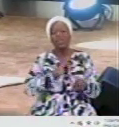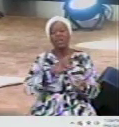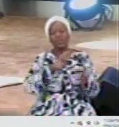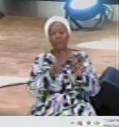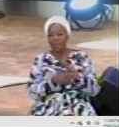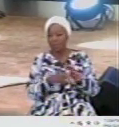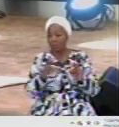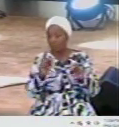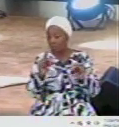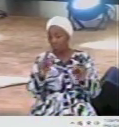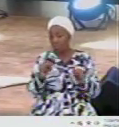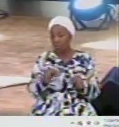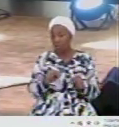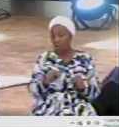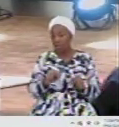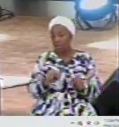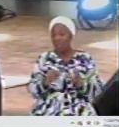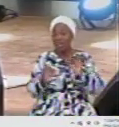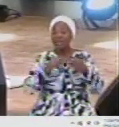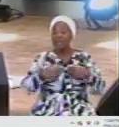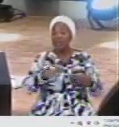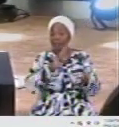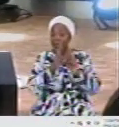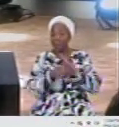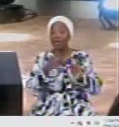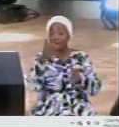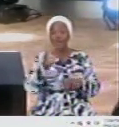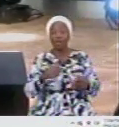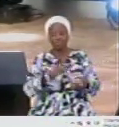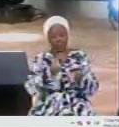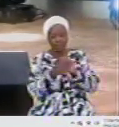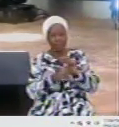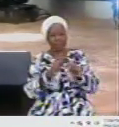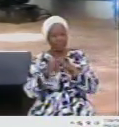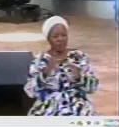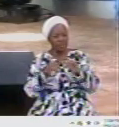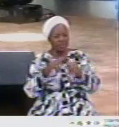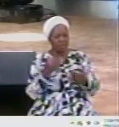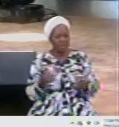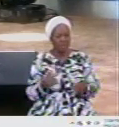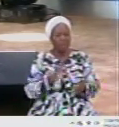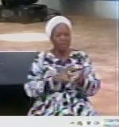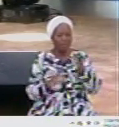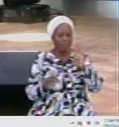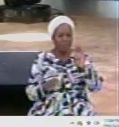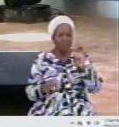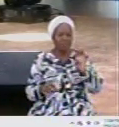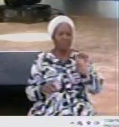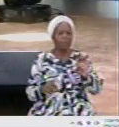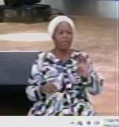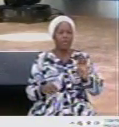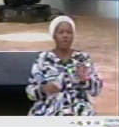had repented. What he did, look at verse 40. In verse 40, Solomon sought,